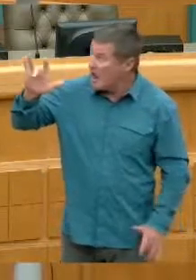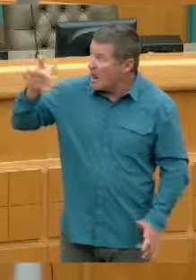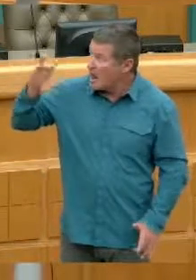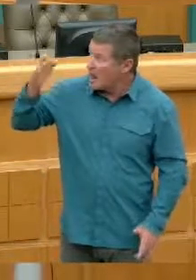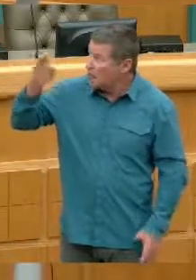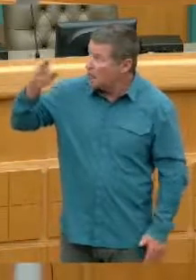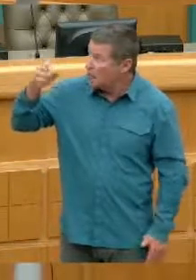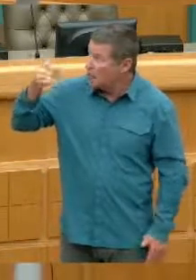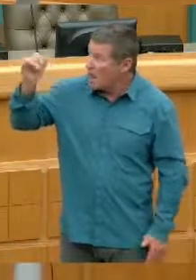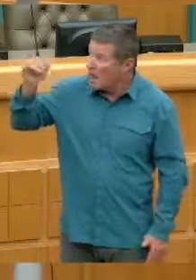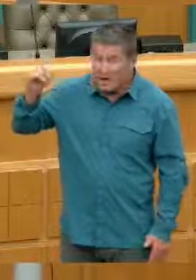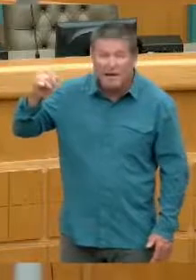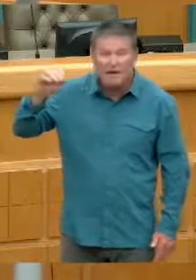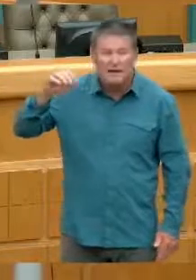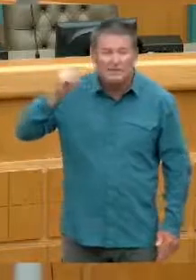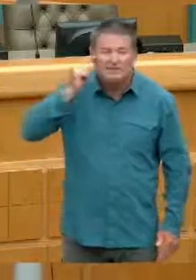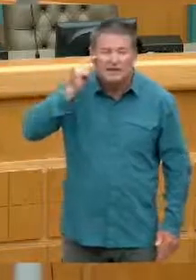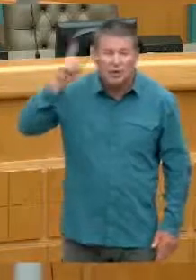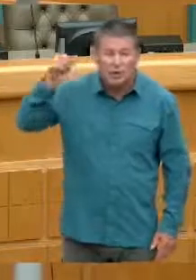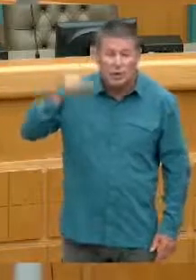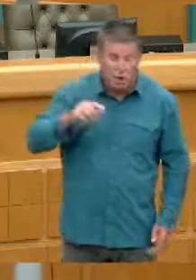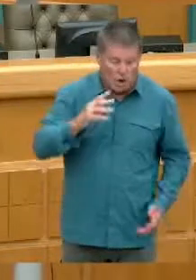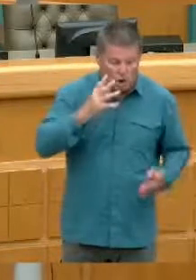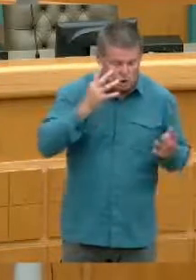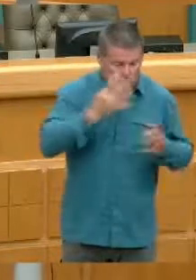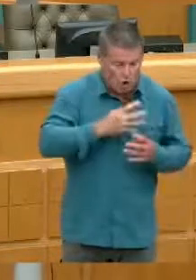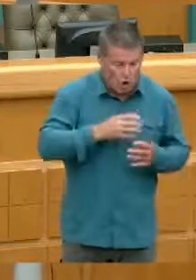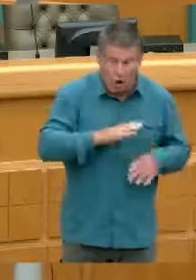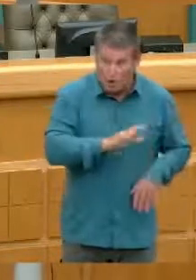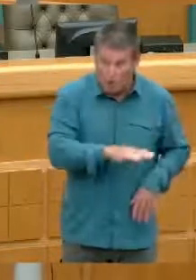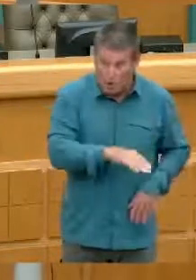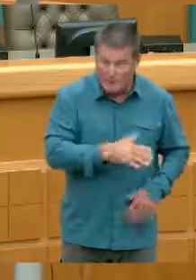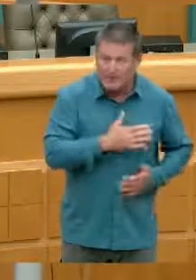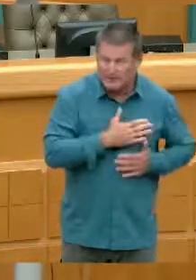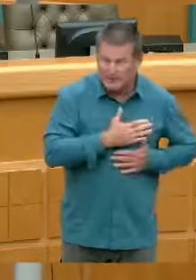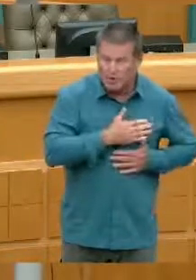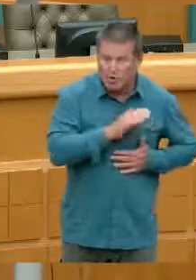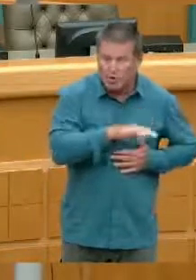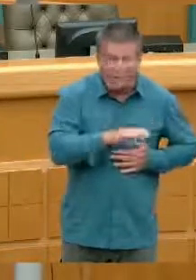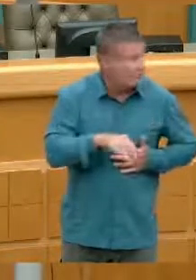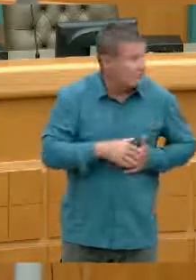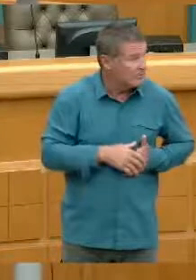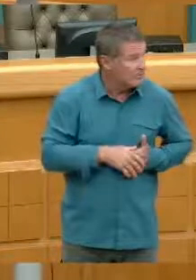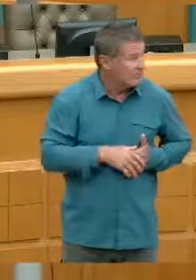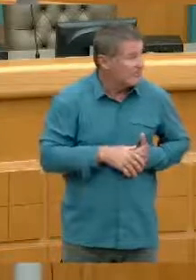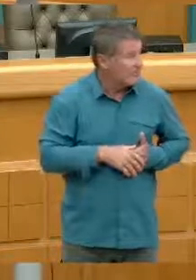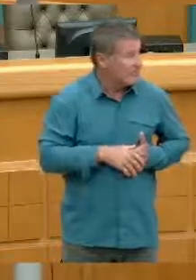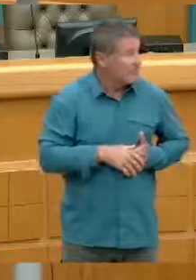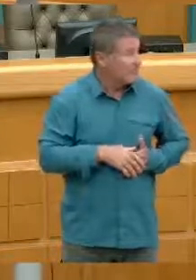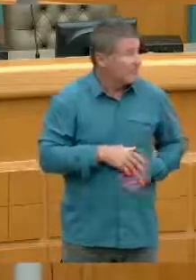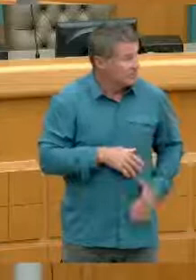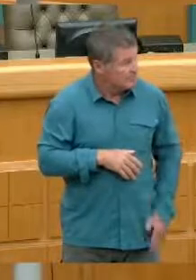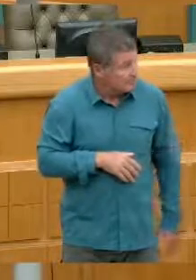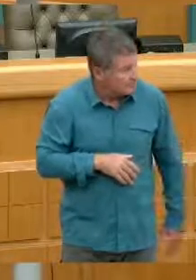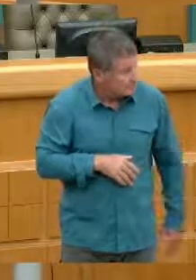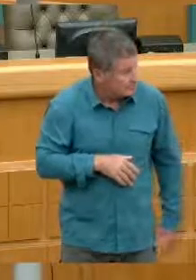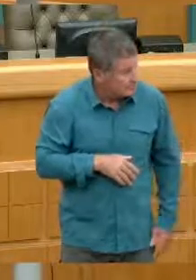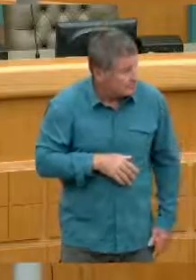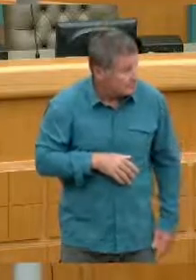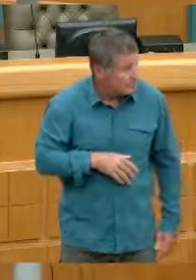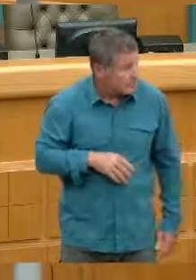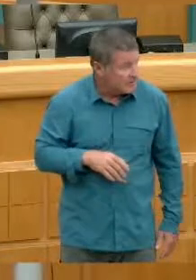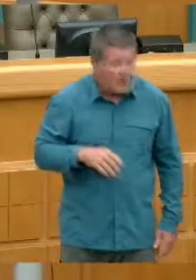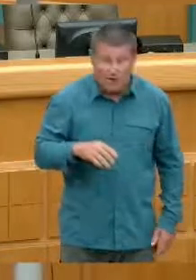San Antonio, and the darker blue line is us. And what you can see is right there. That's